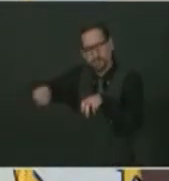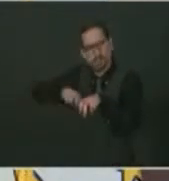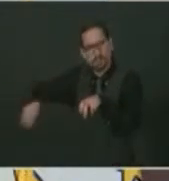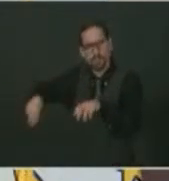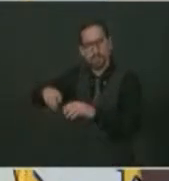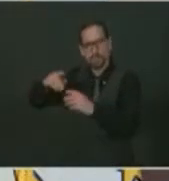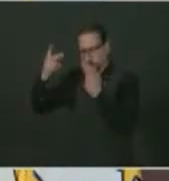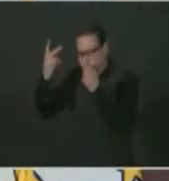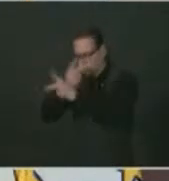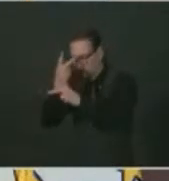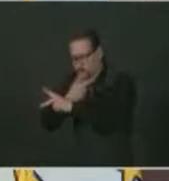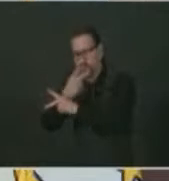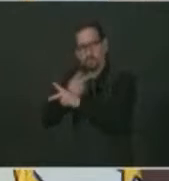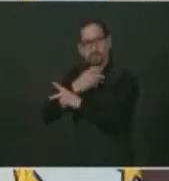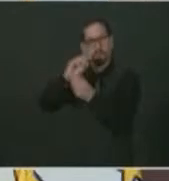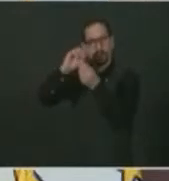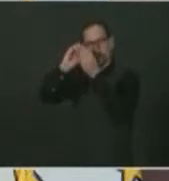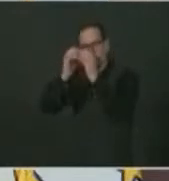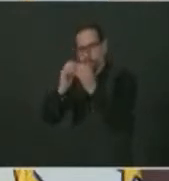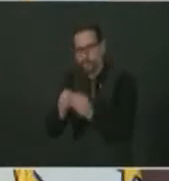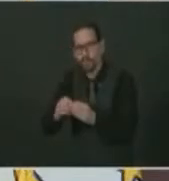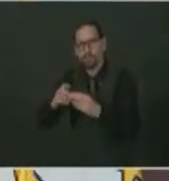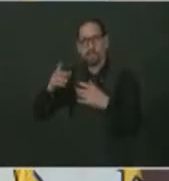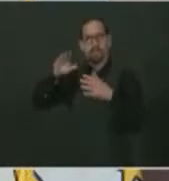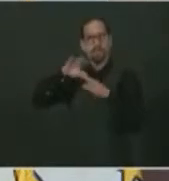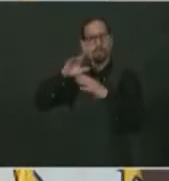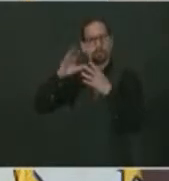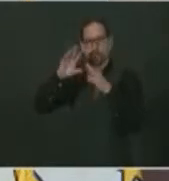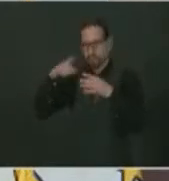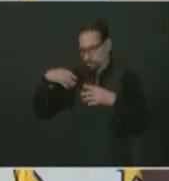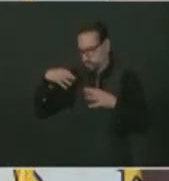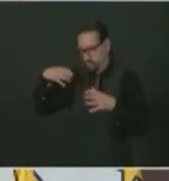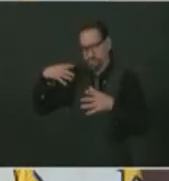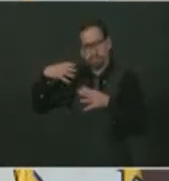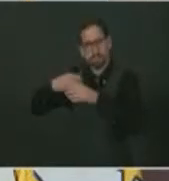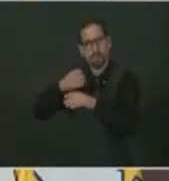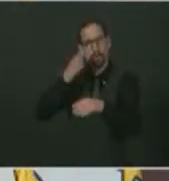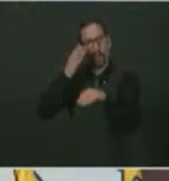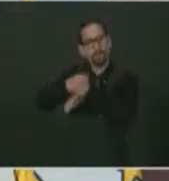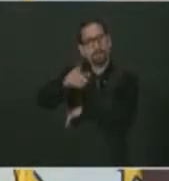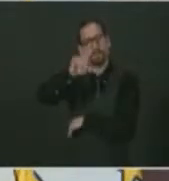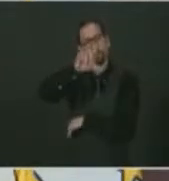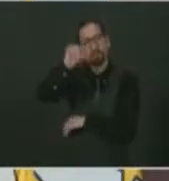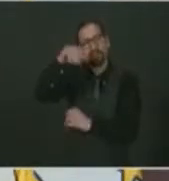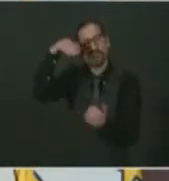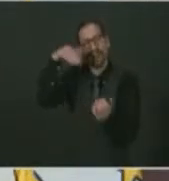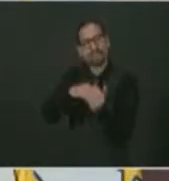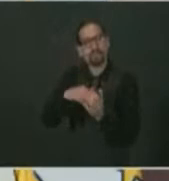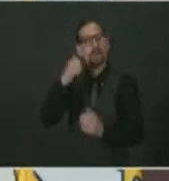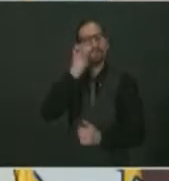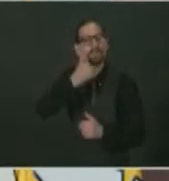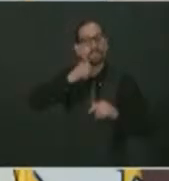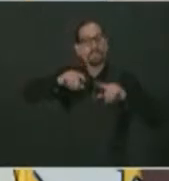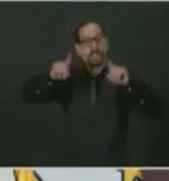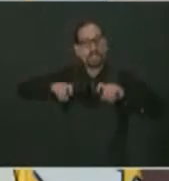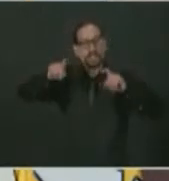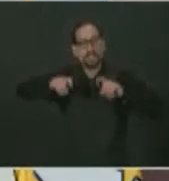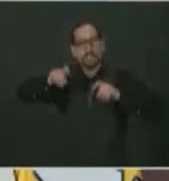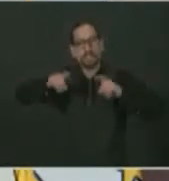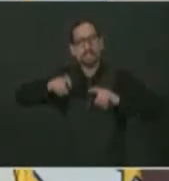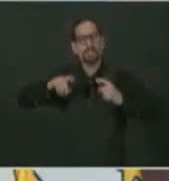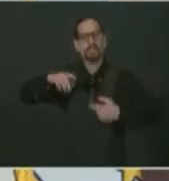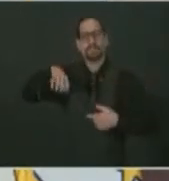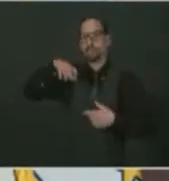20,000 tests a day and the number of 10,000 plus vaccinations a day. Our data and